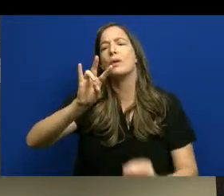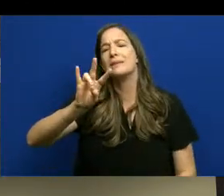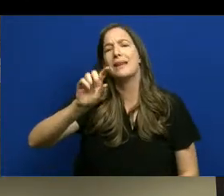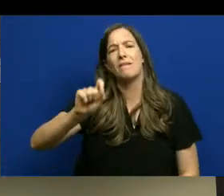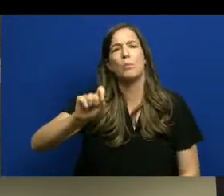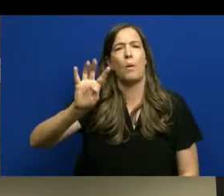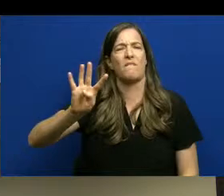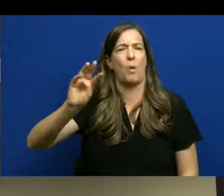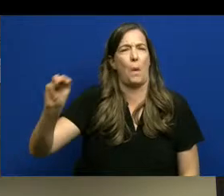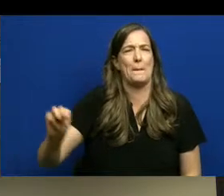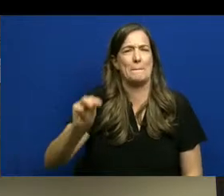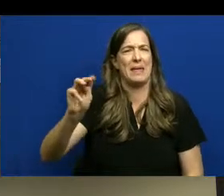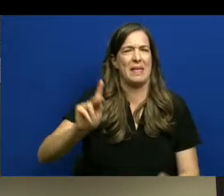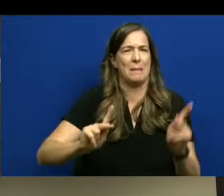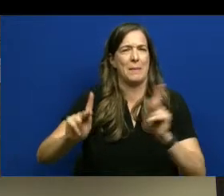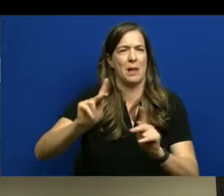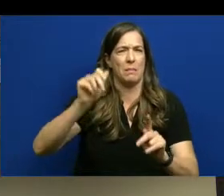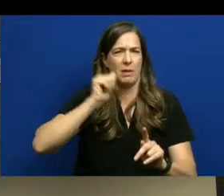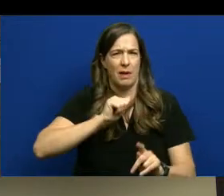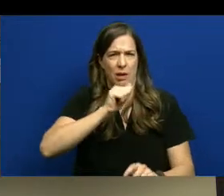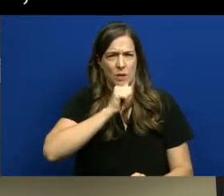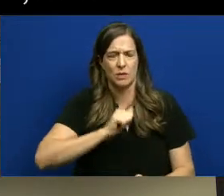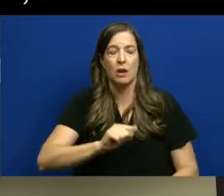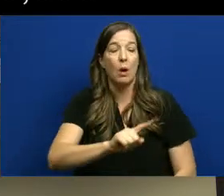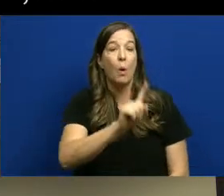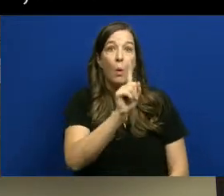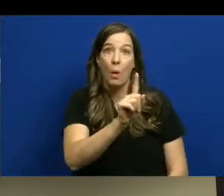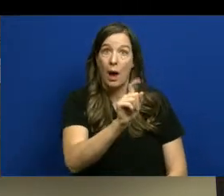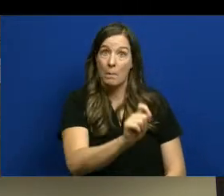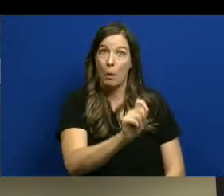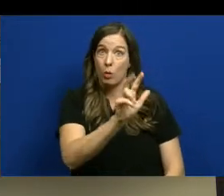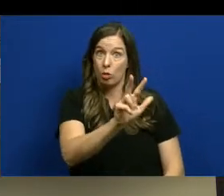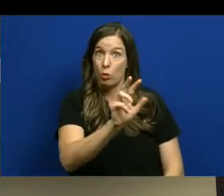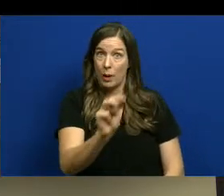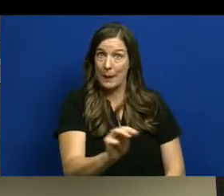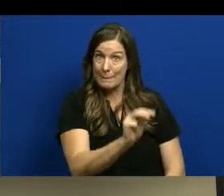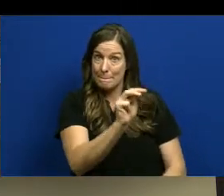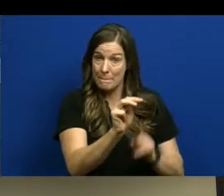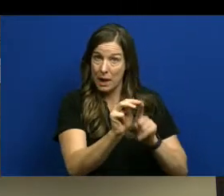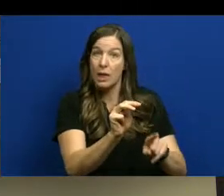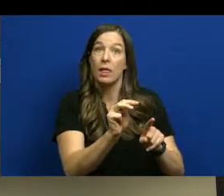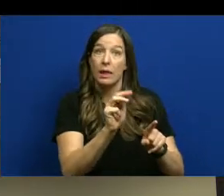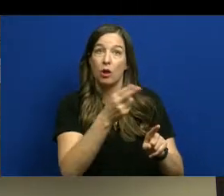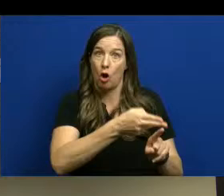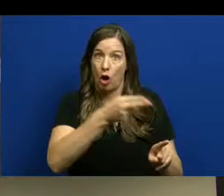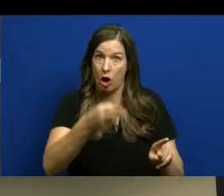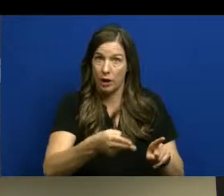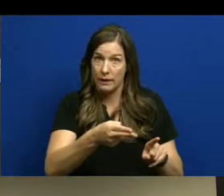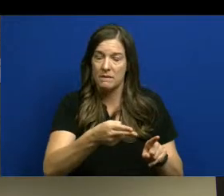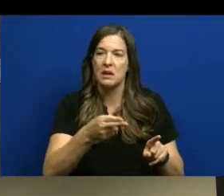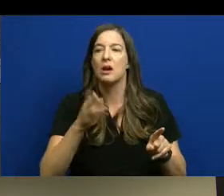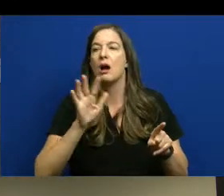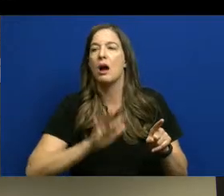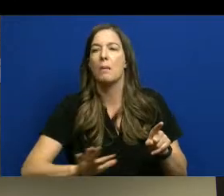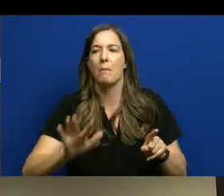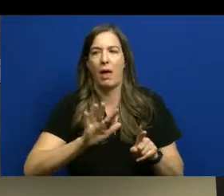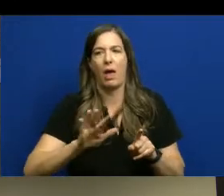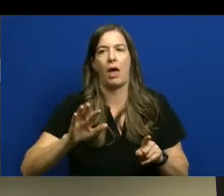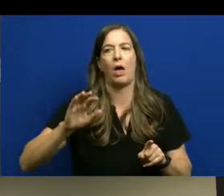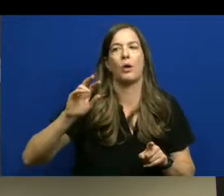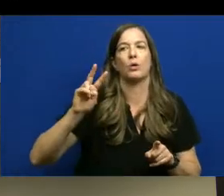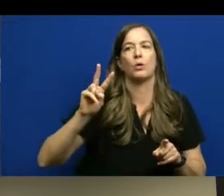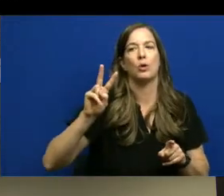hard of hearing, 25,000 are deaf, and approximately 600 are deafblind. As